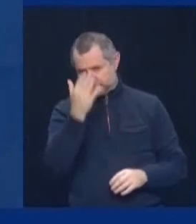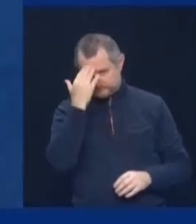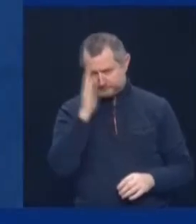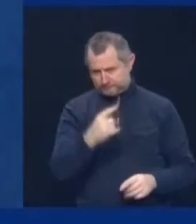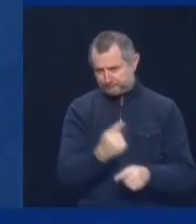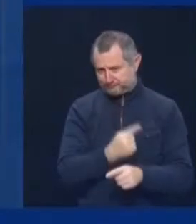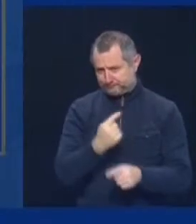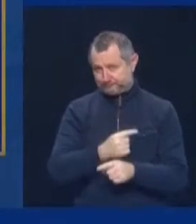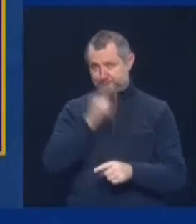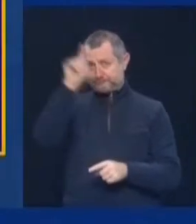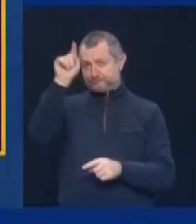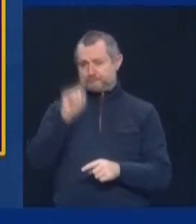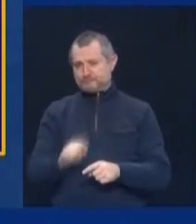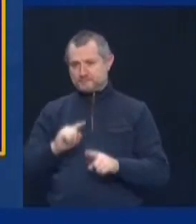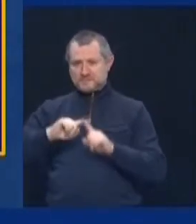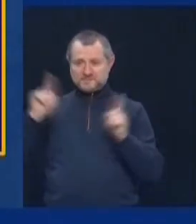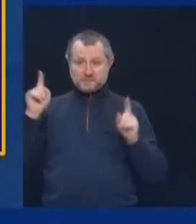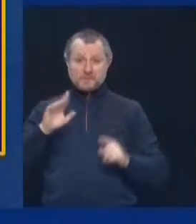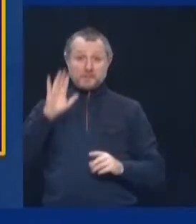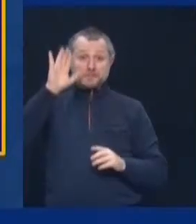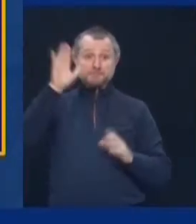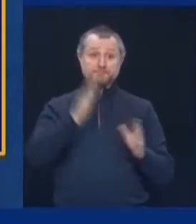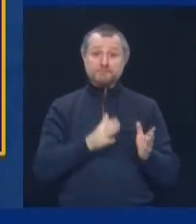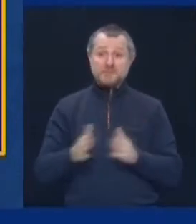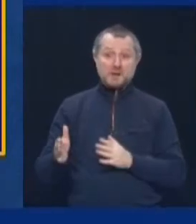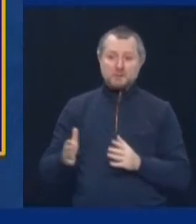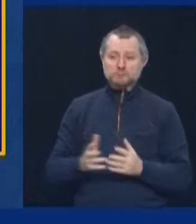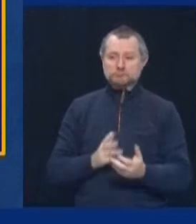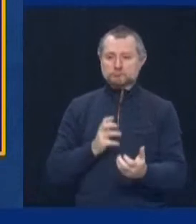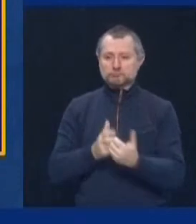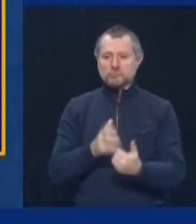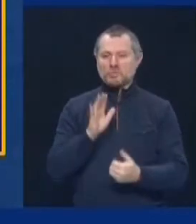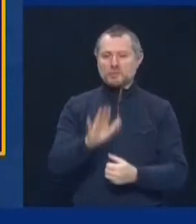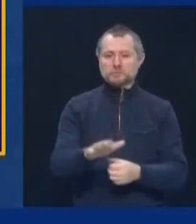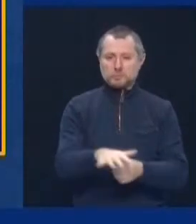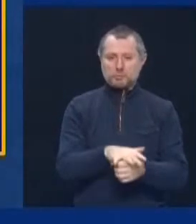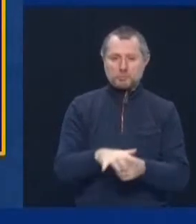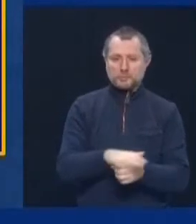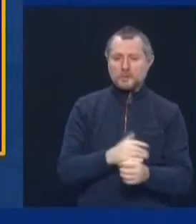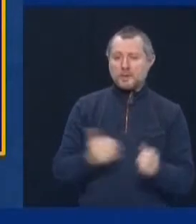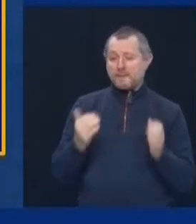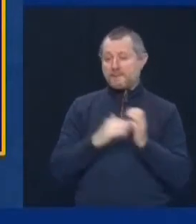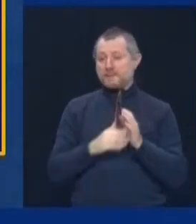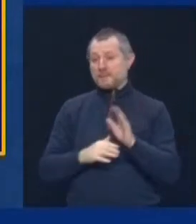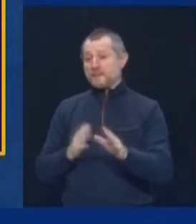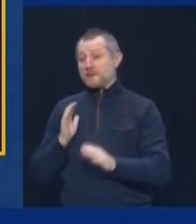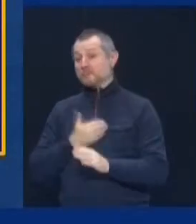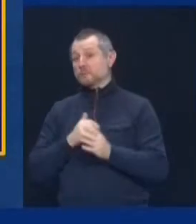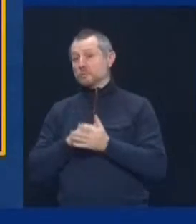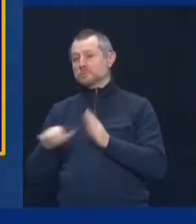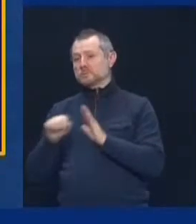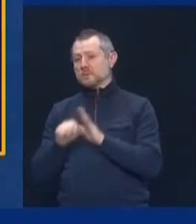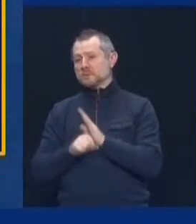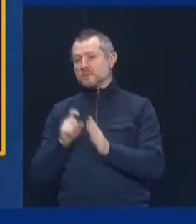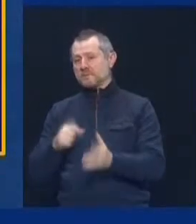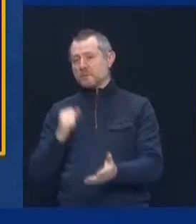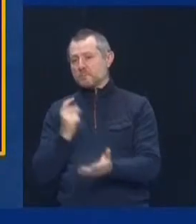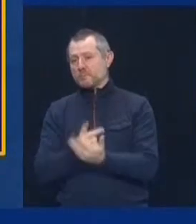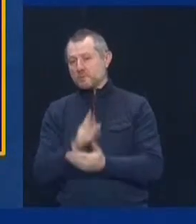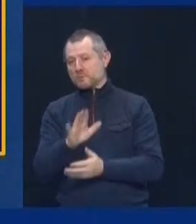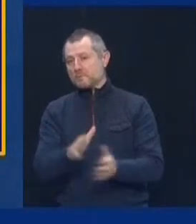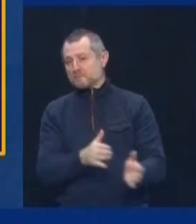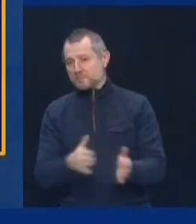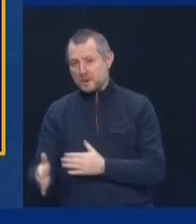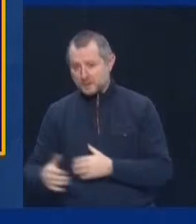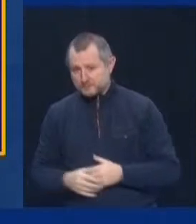They'll have a plan that's tailored to their area. Again, the state will then approve the plan. The state will provide